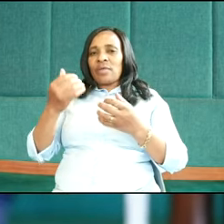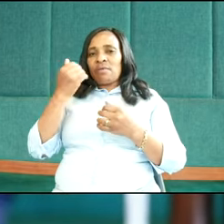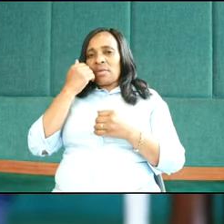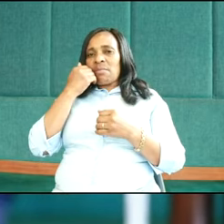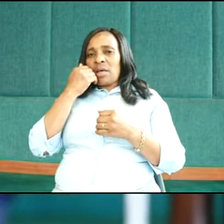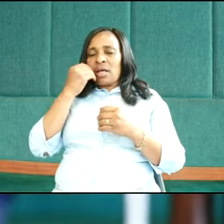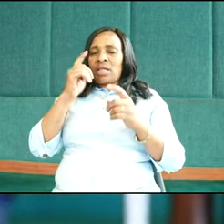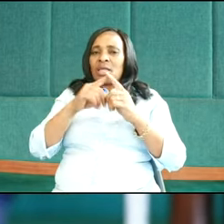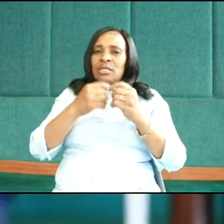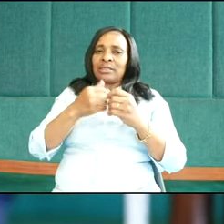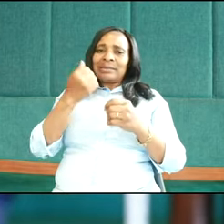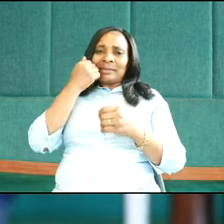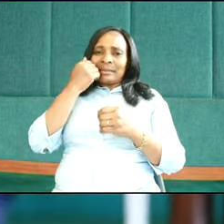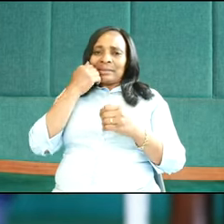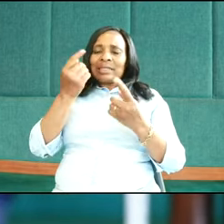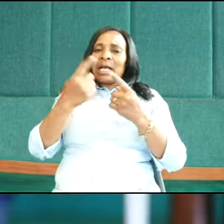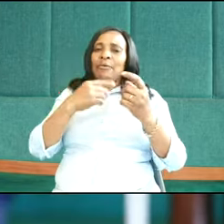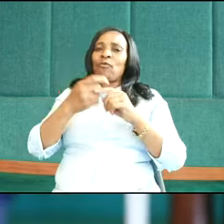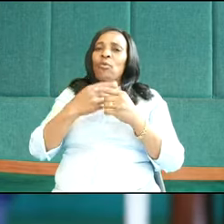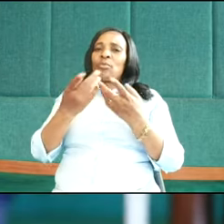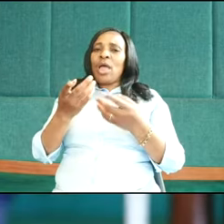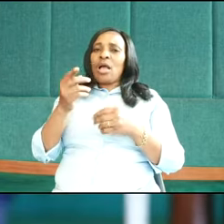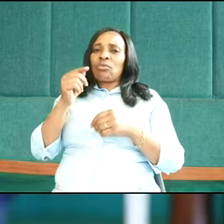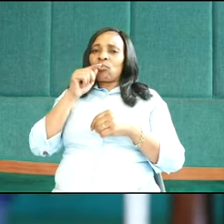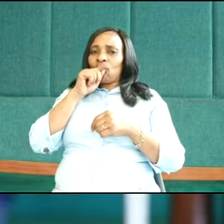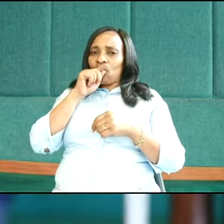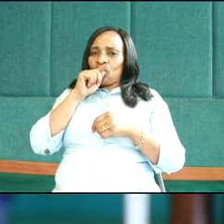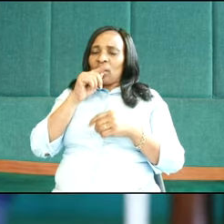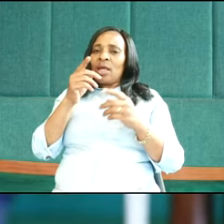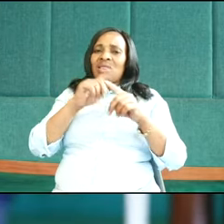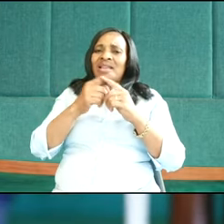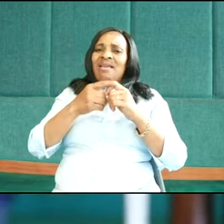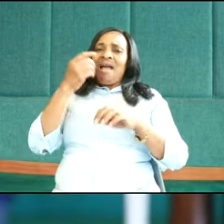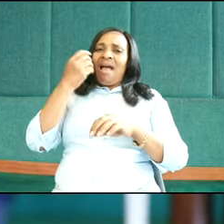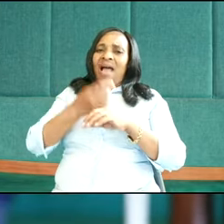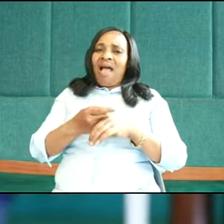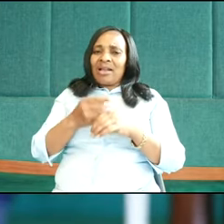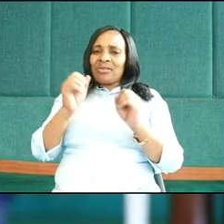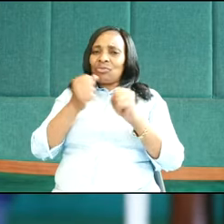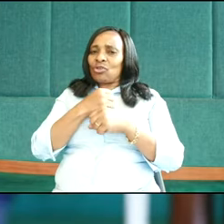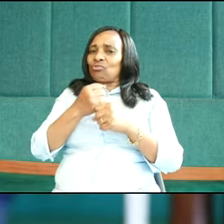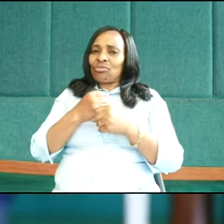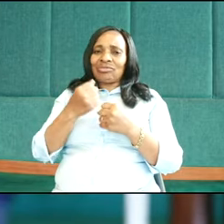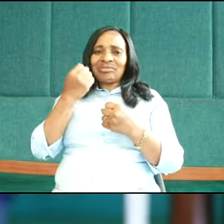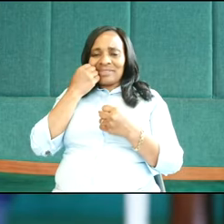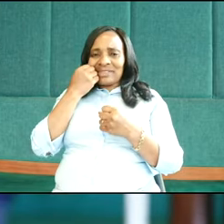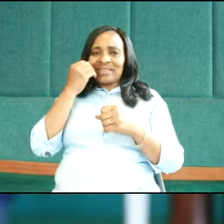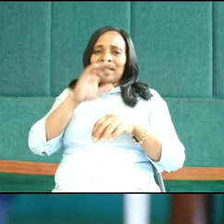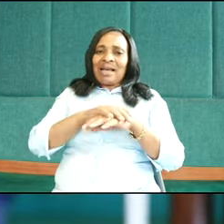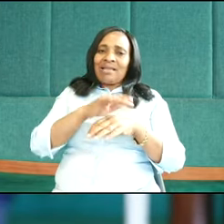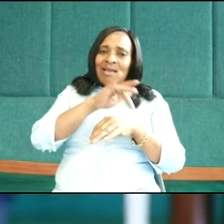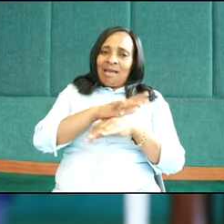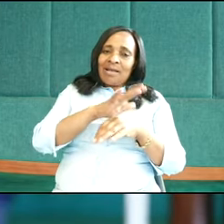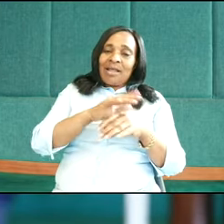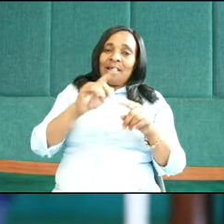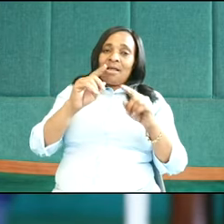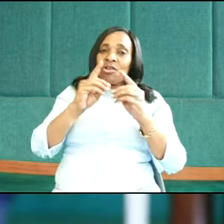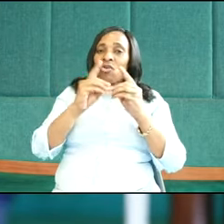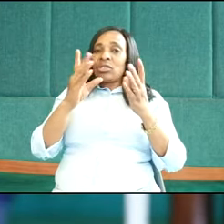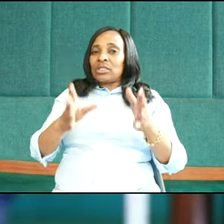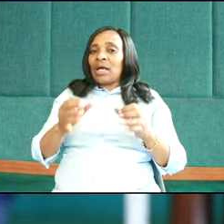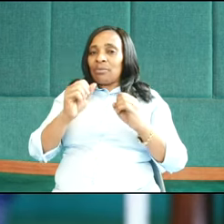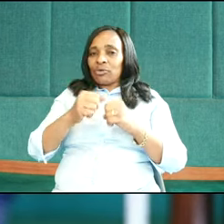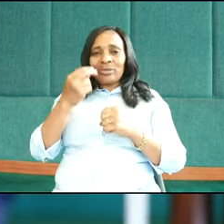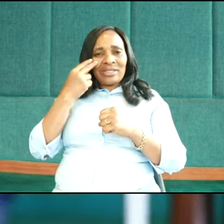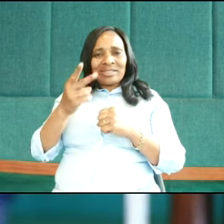fever is an illness that comes from mosquito bites. It isn't difficult to treat the illness if caught early, but the doctor had not